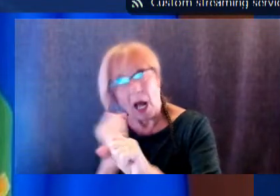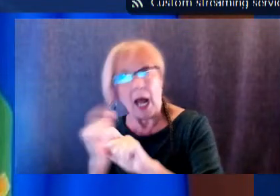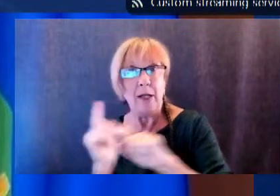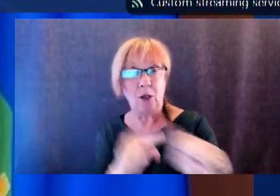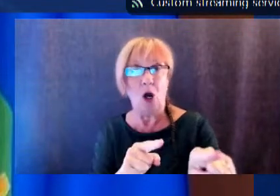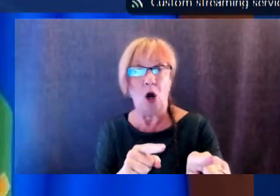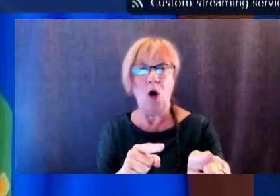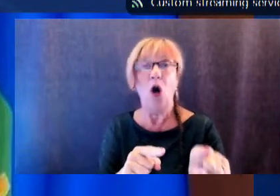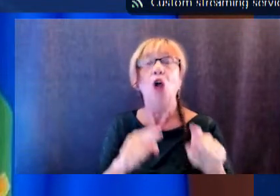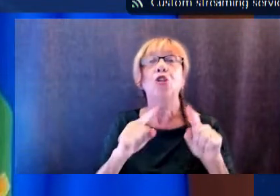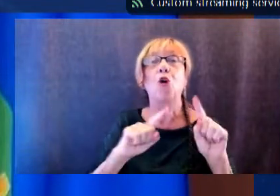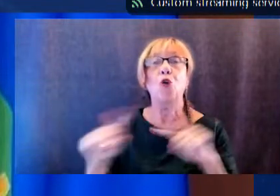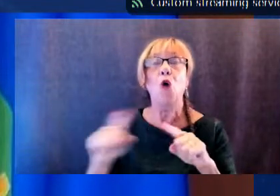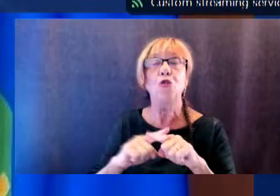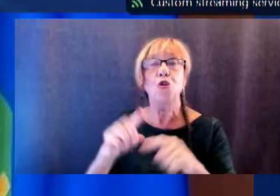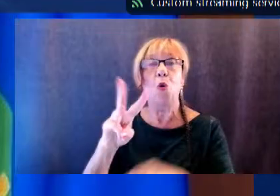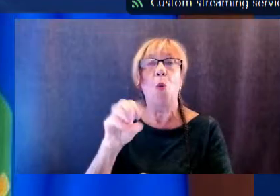visit